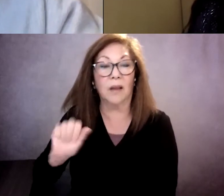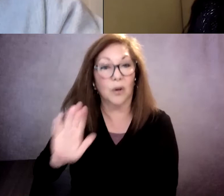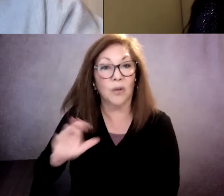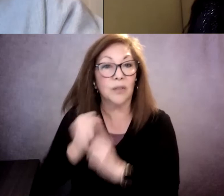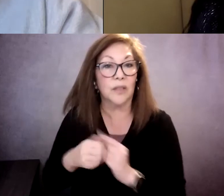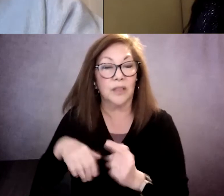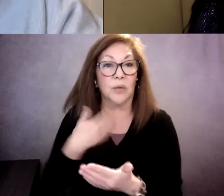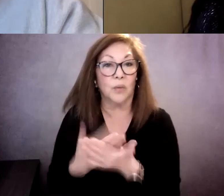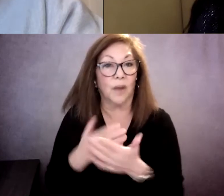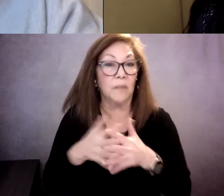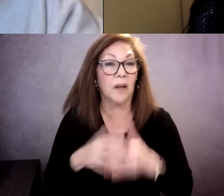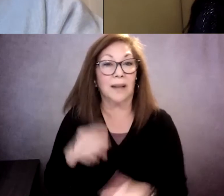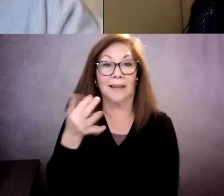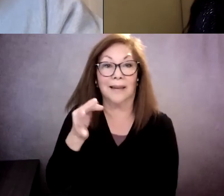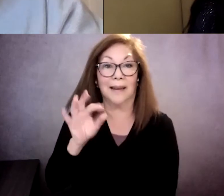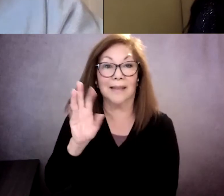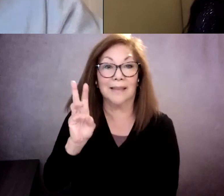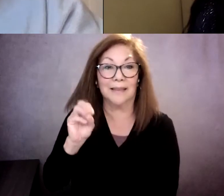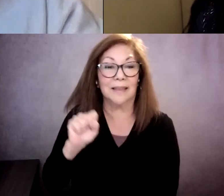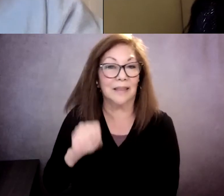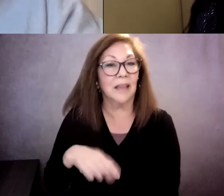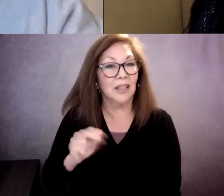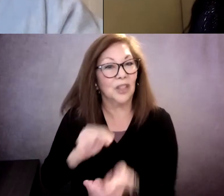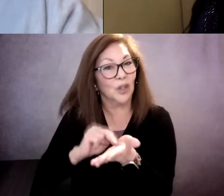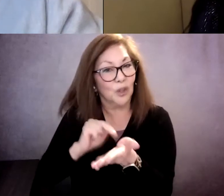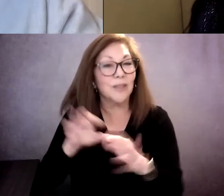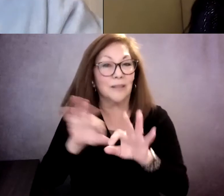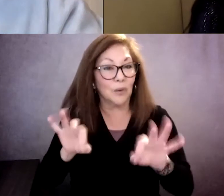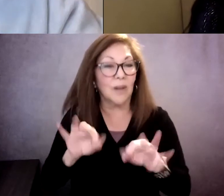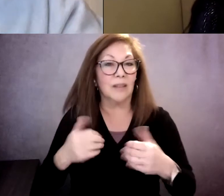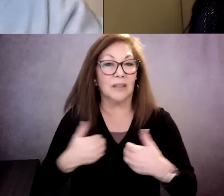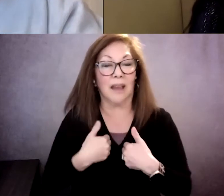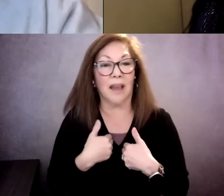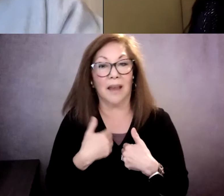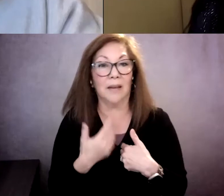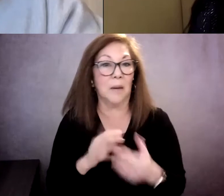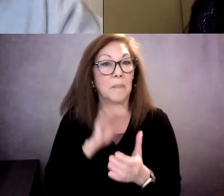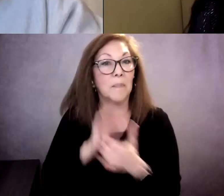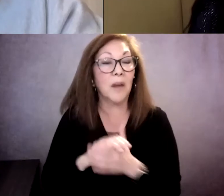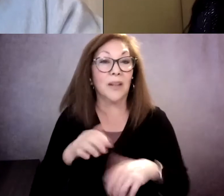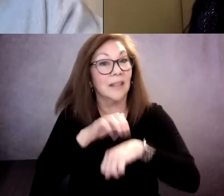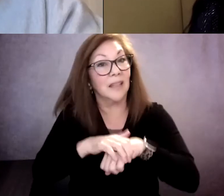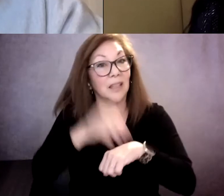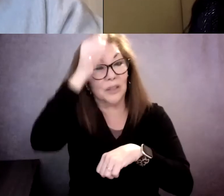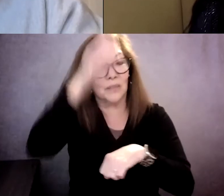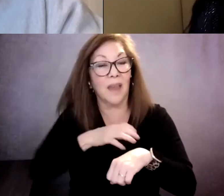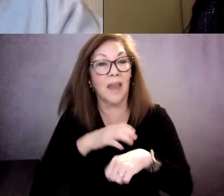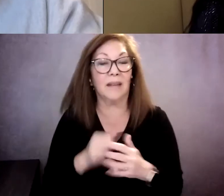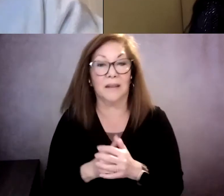in the 1960s, and she had a nursing degree, and she had married an Englishman,